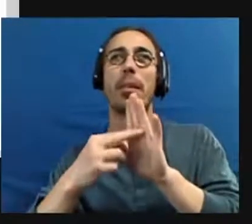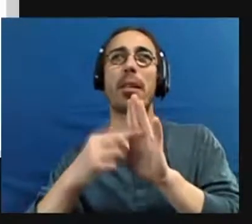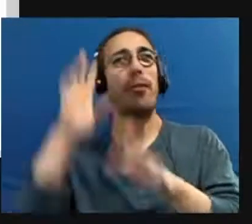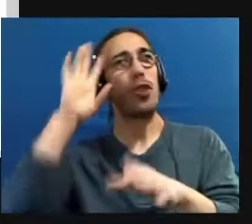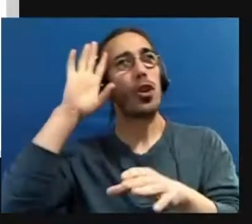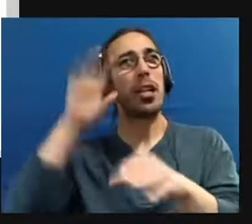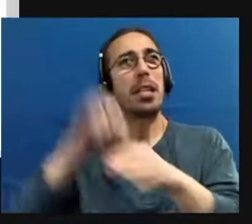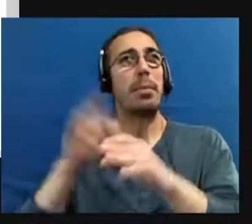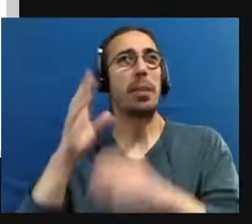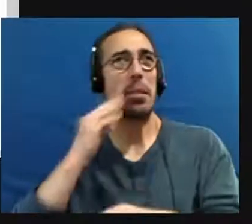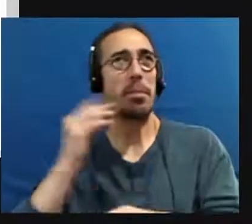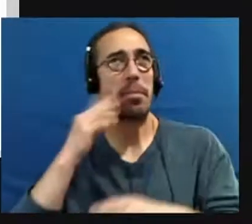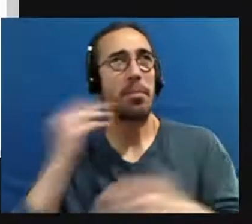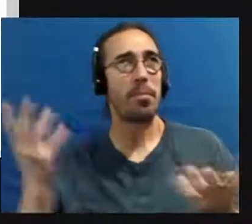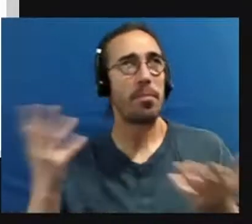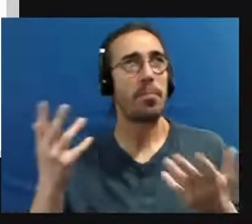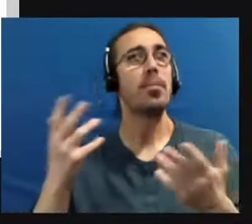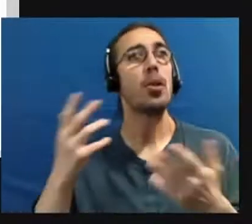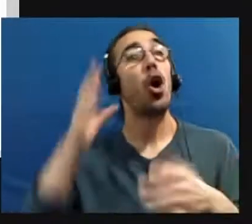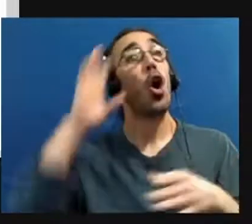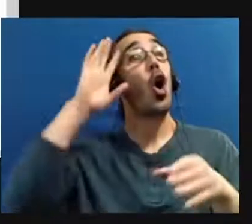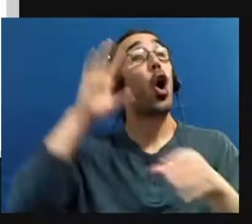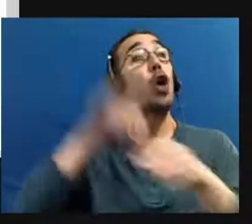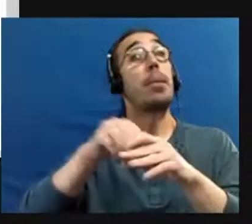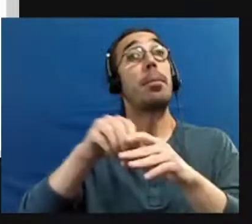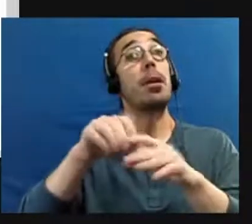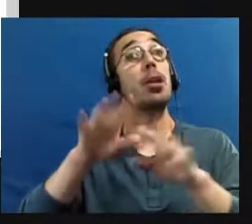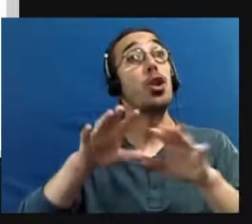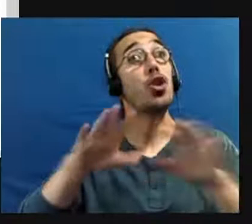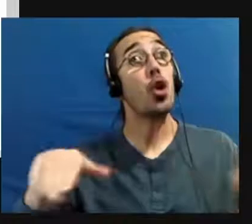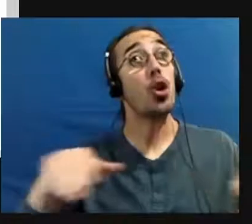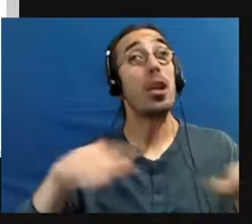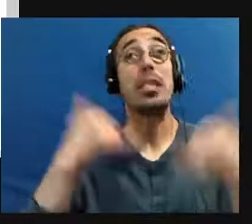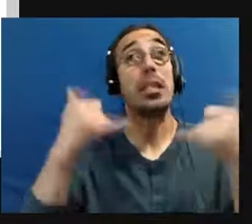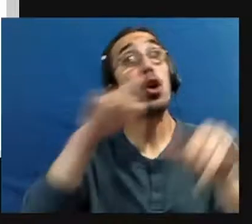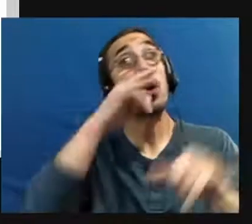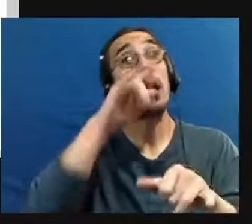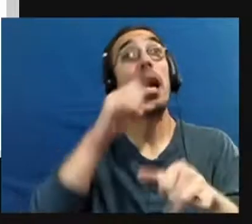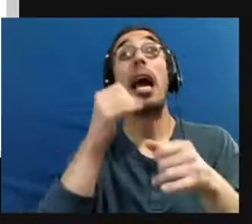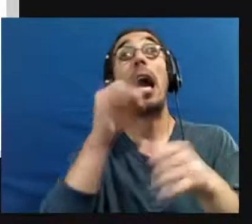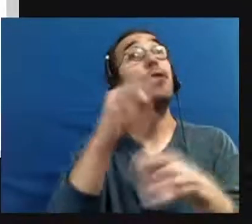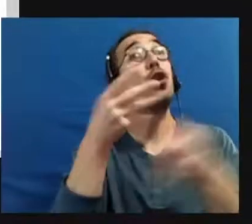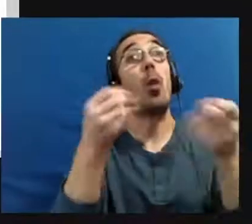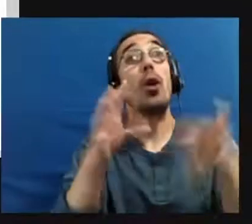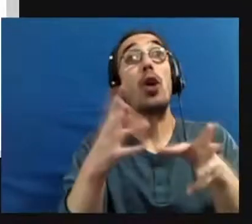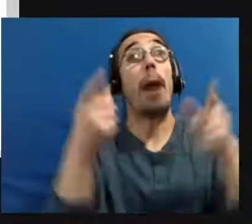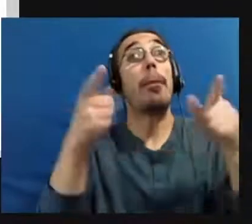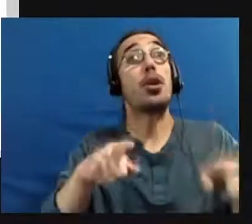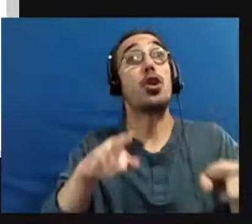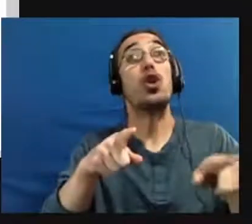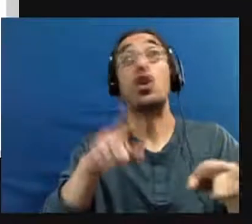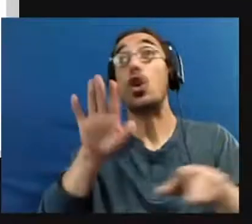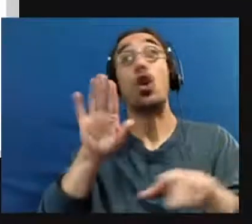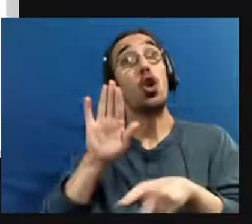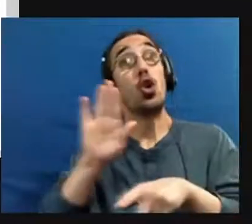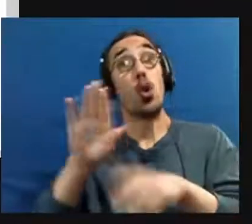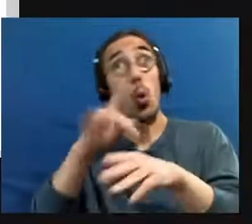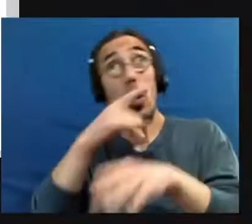experience. Like autistic kids are kids. If you don't want it to happen to your kid, you definitely don't want it to happen to an autistic kid too.